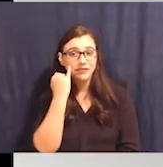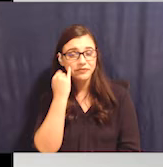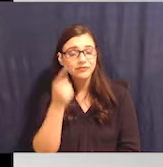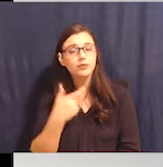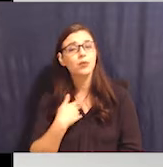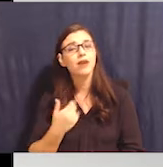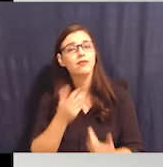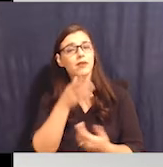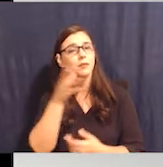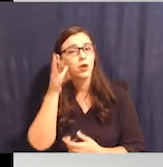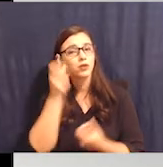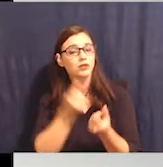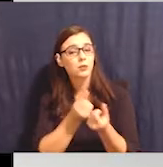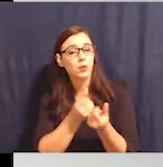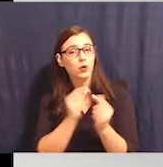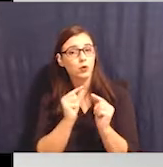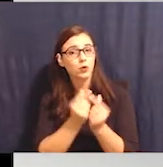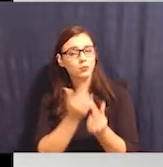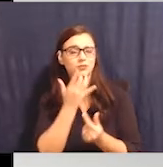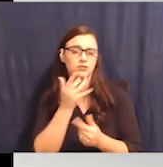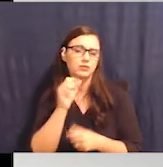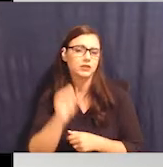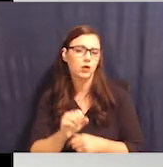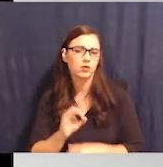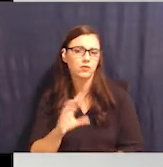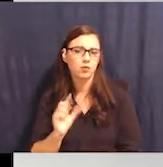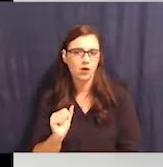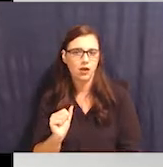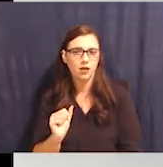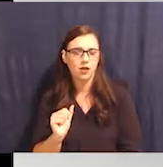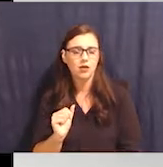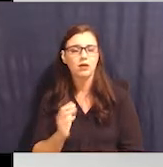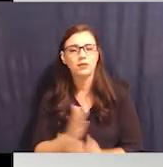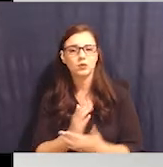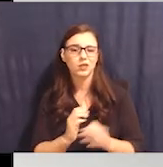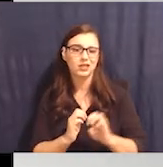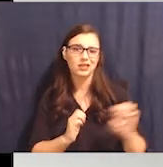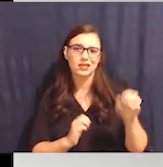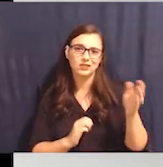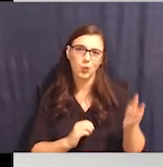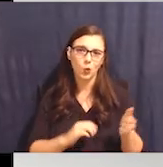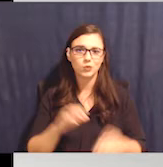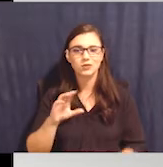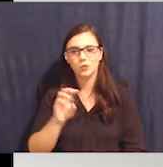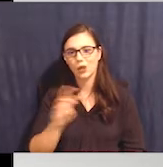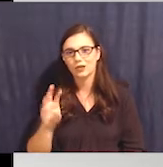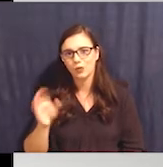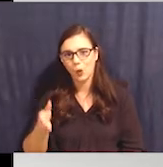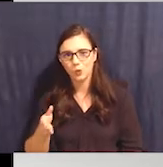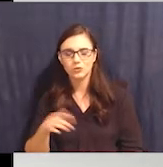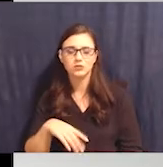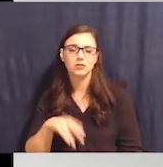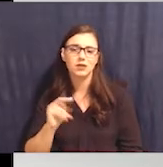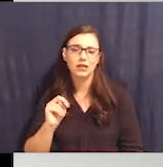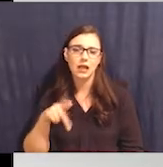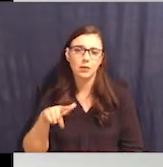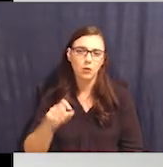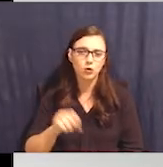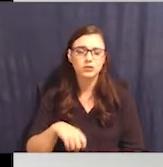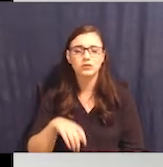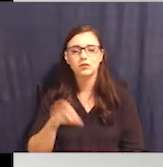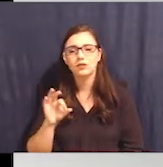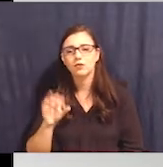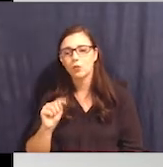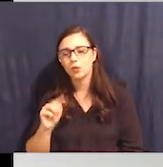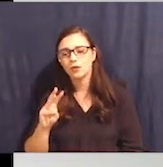If you have a parent support group, preferably in South Florida, between the East Coast and West Coast,